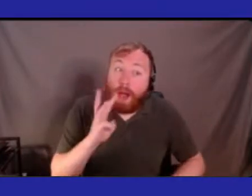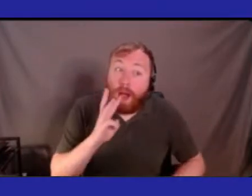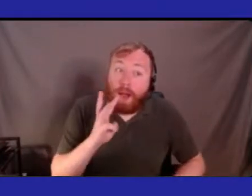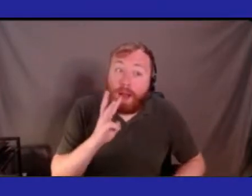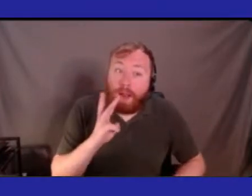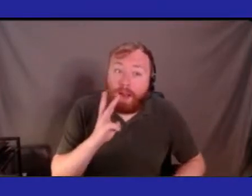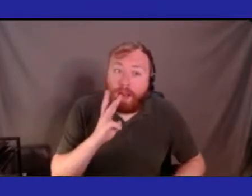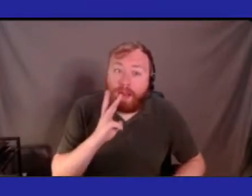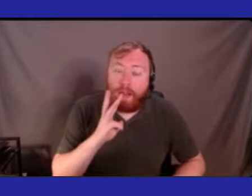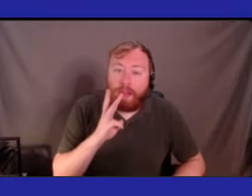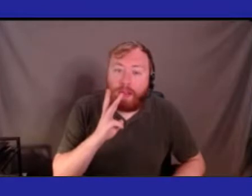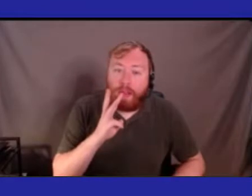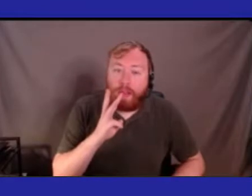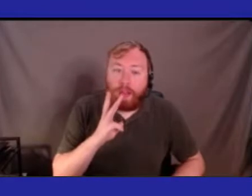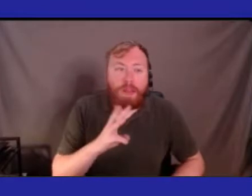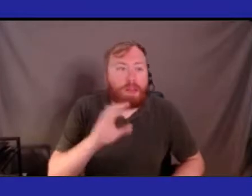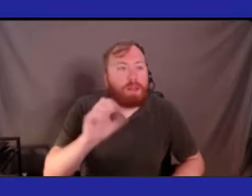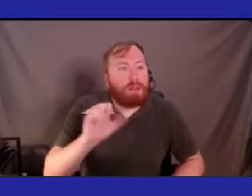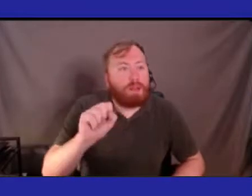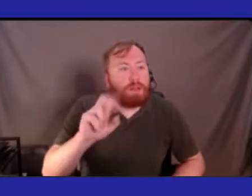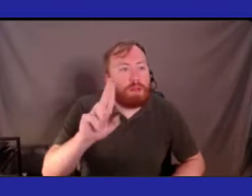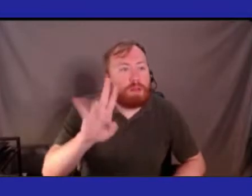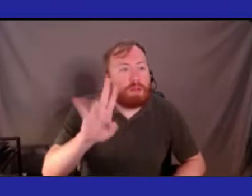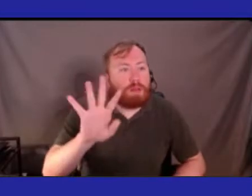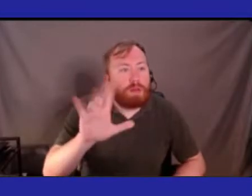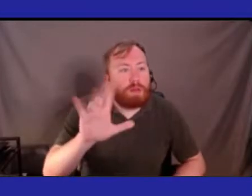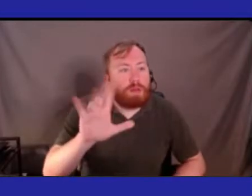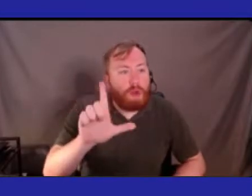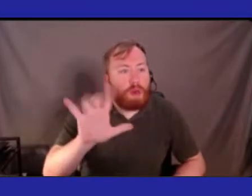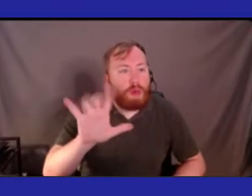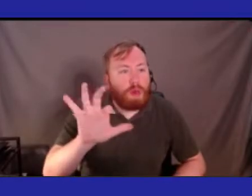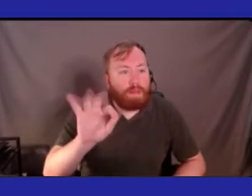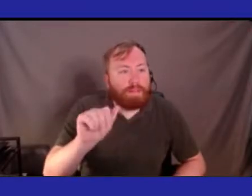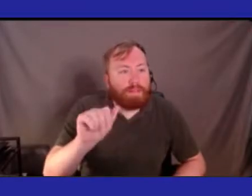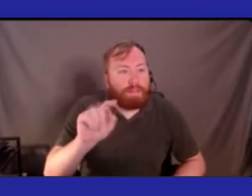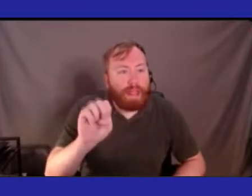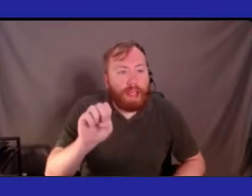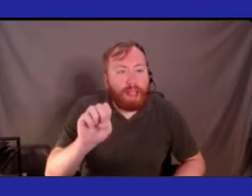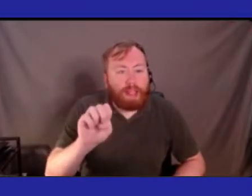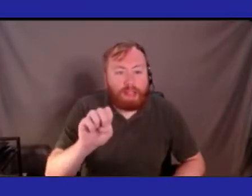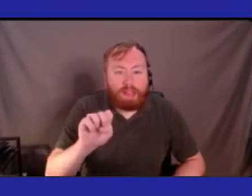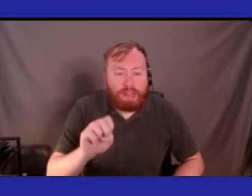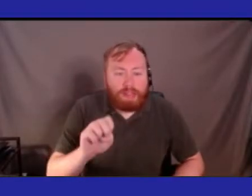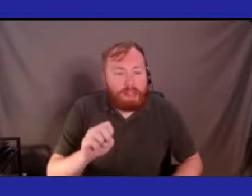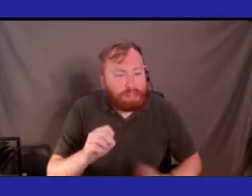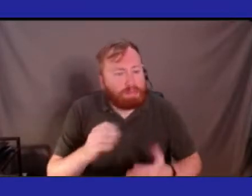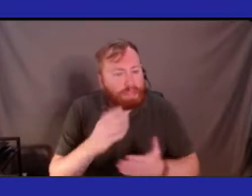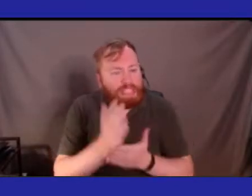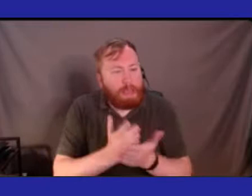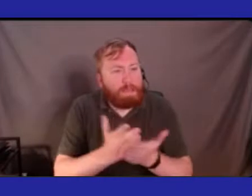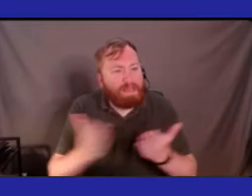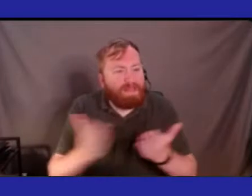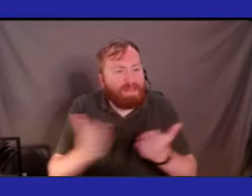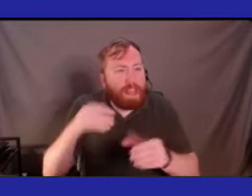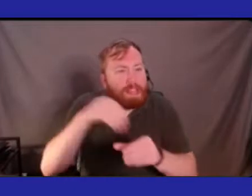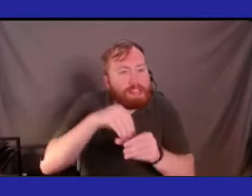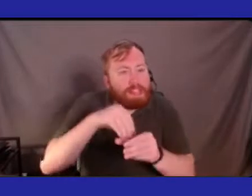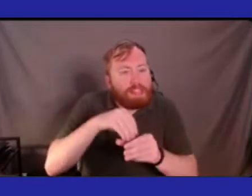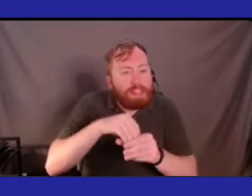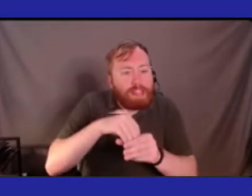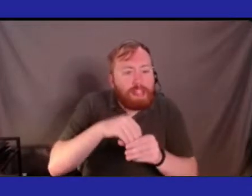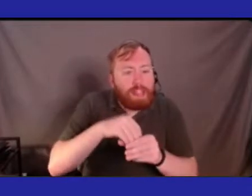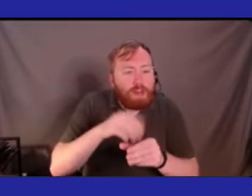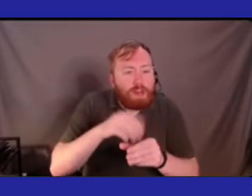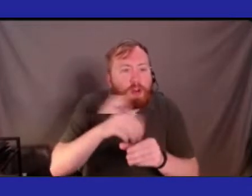dense water is sulfates. There are a lot of certain stuff and diet stuff have sulfates that can hurt